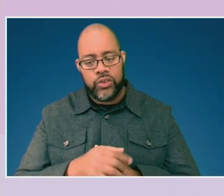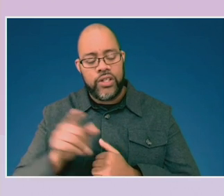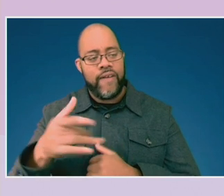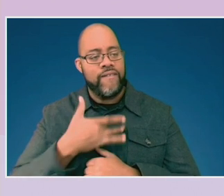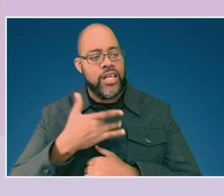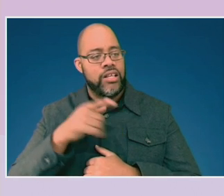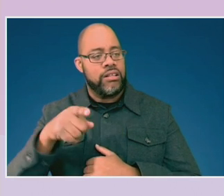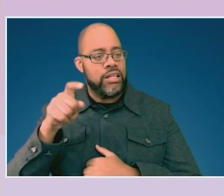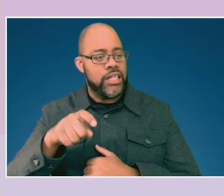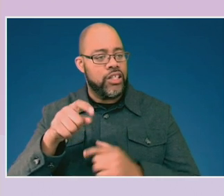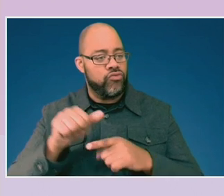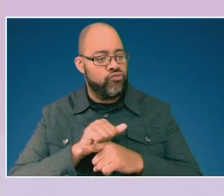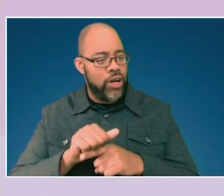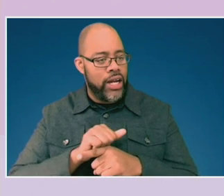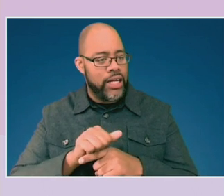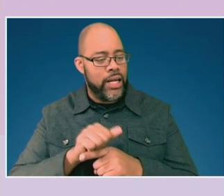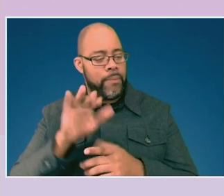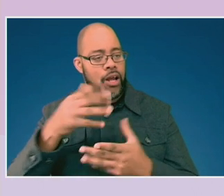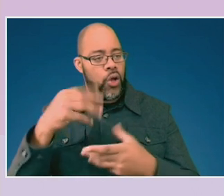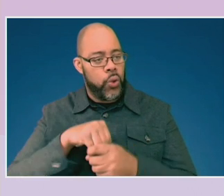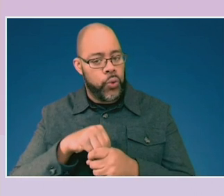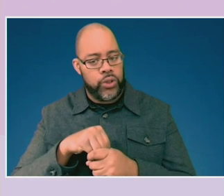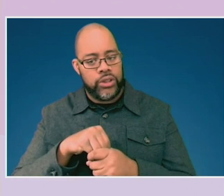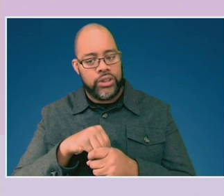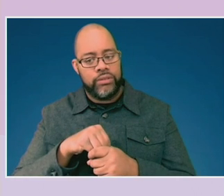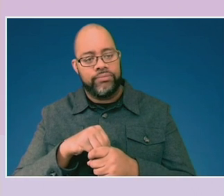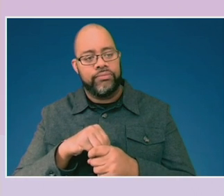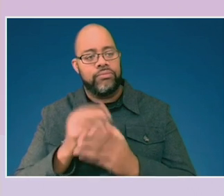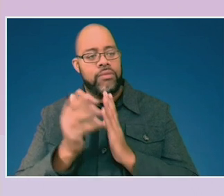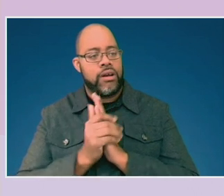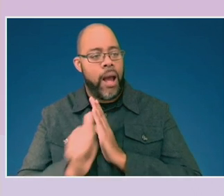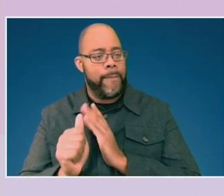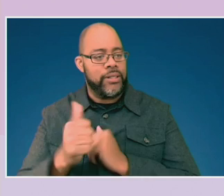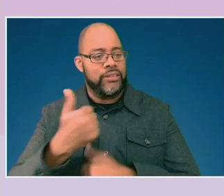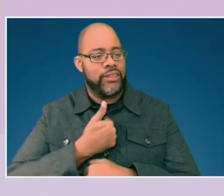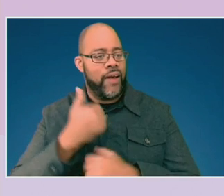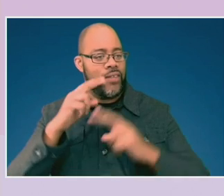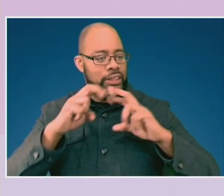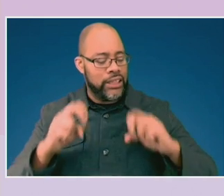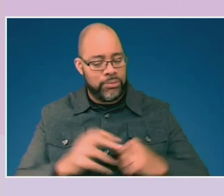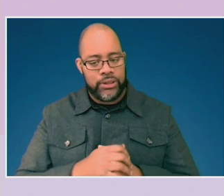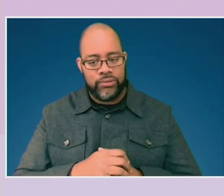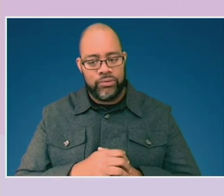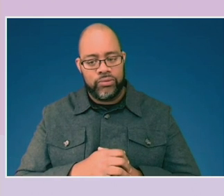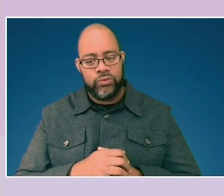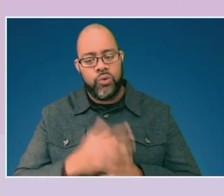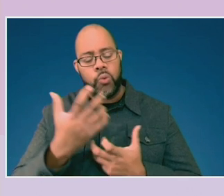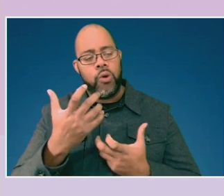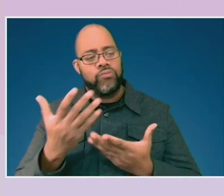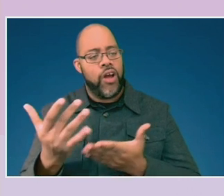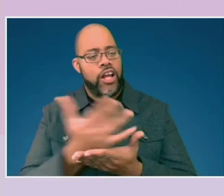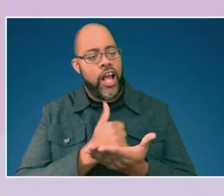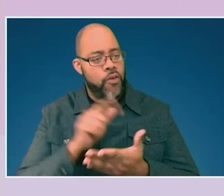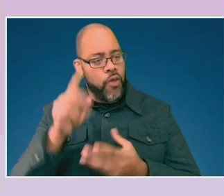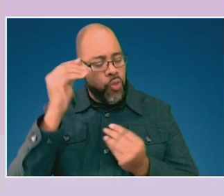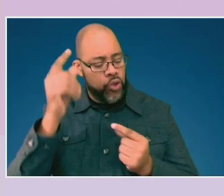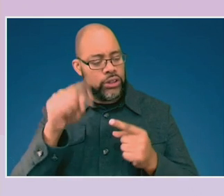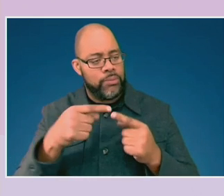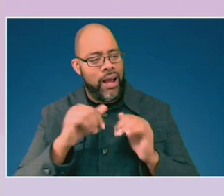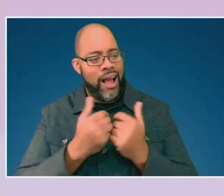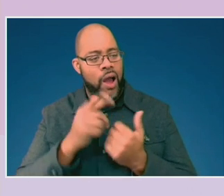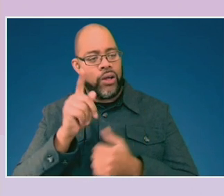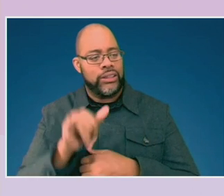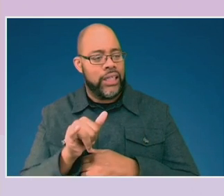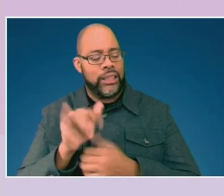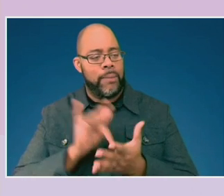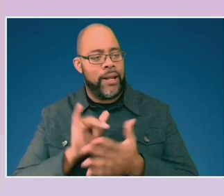need training by including a competency self-assessment. And we wanted to gather their thoughts on how Kentucky Medicaid